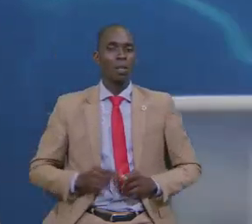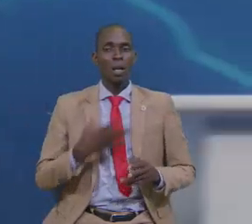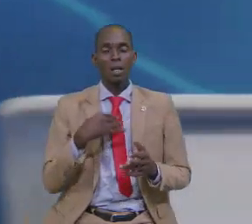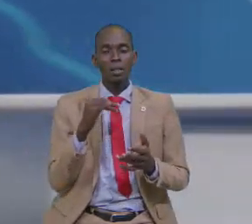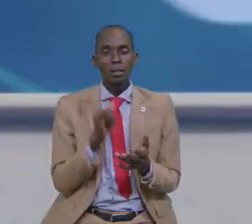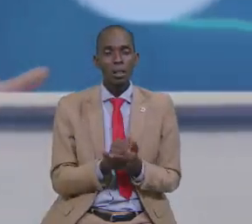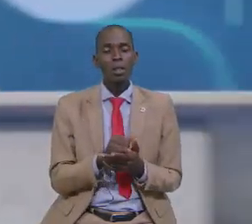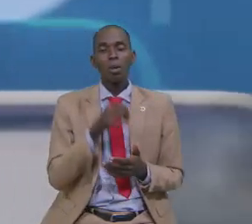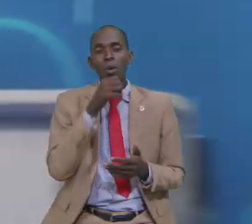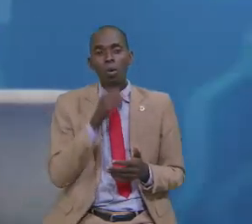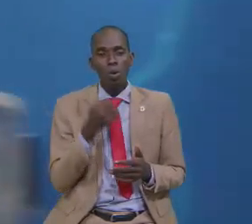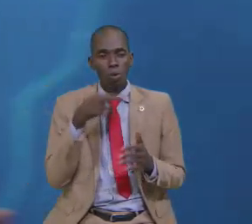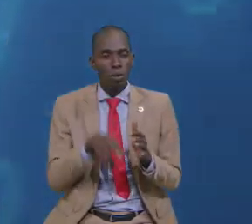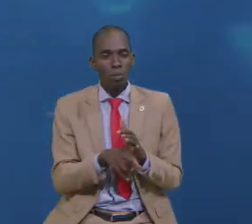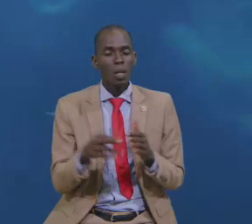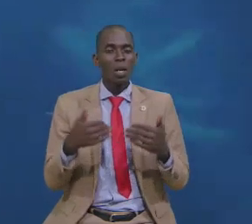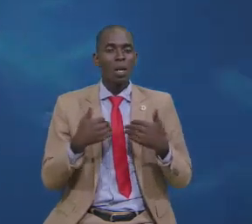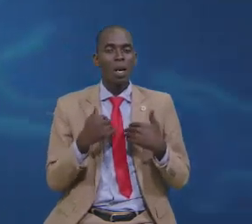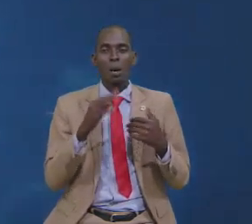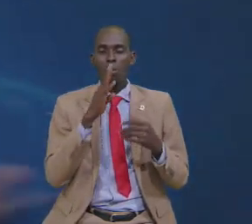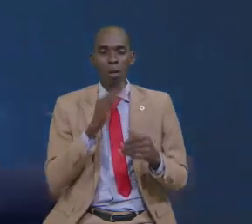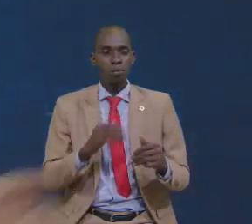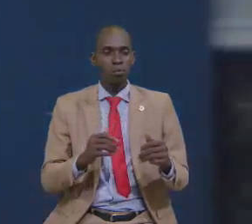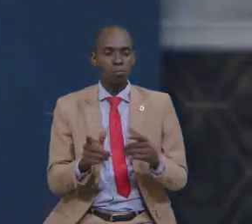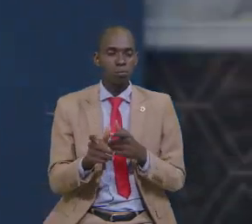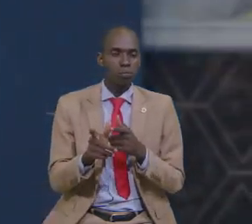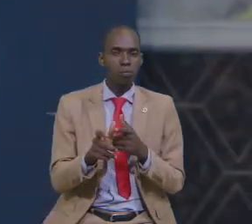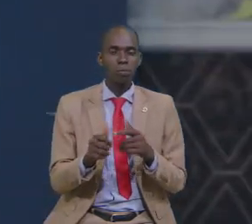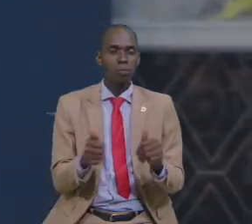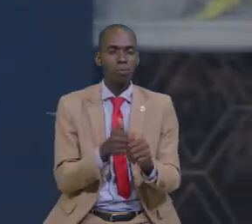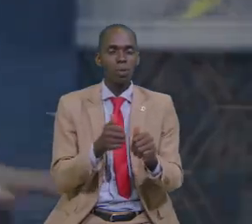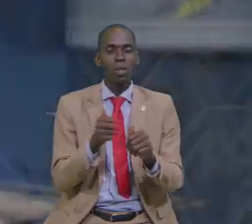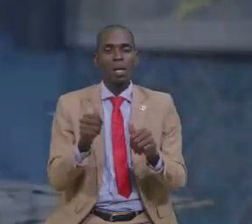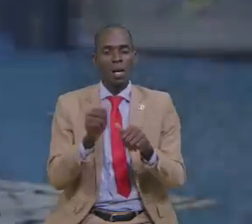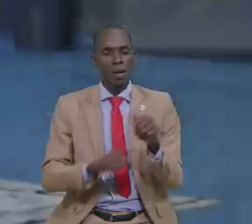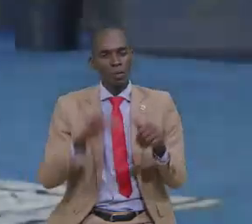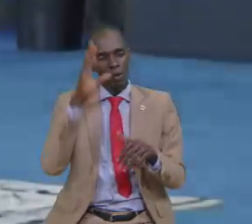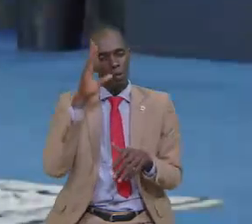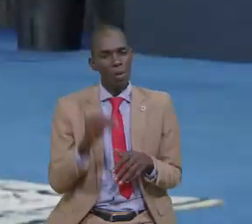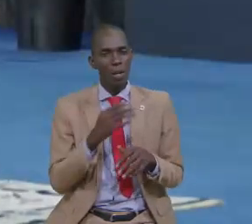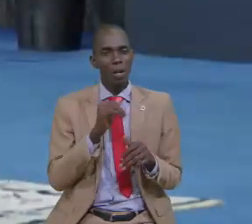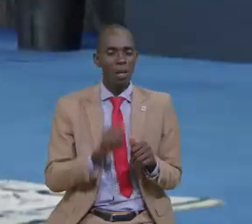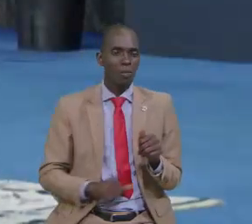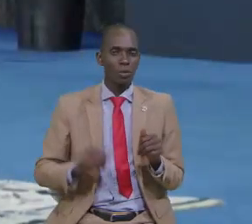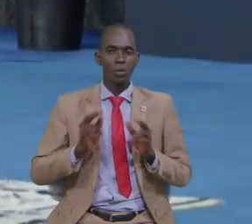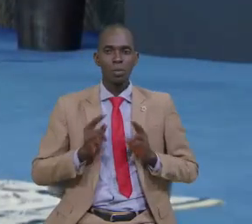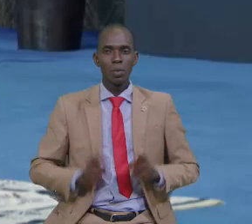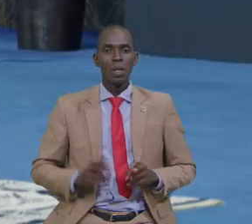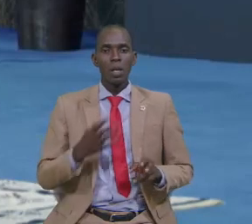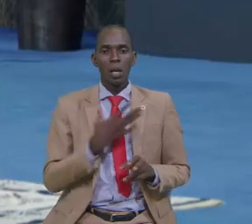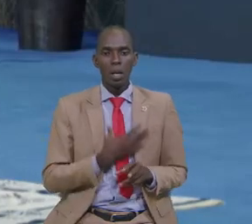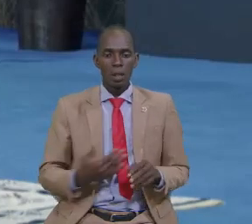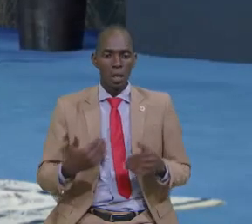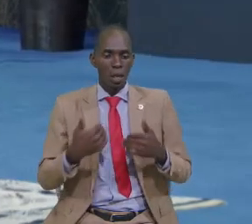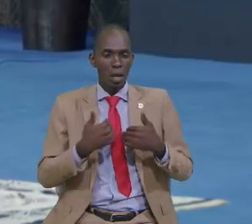been pursuing every man every woman and has more small serpents